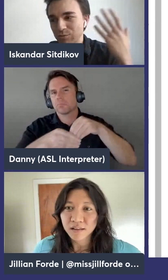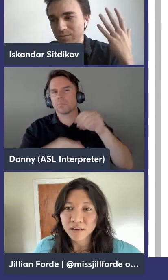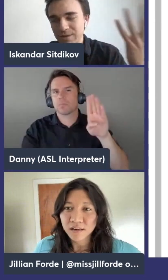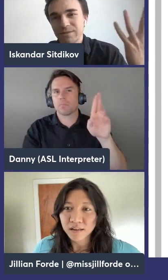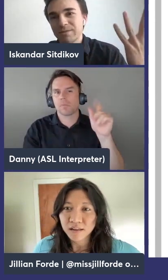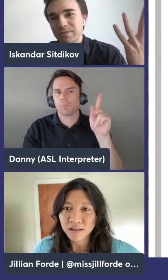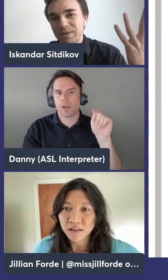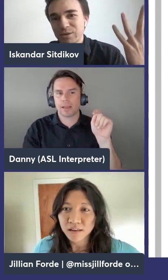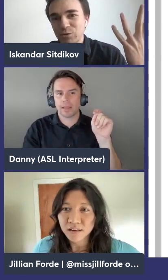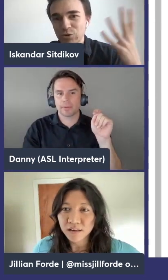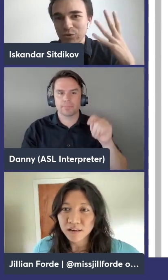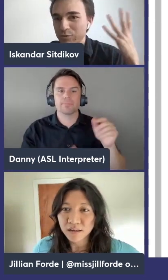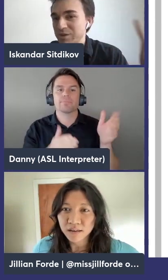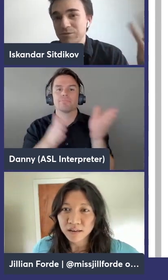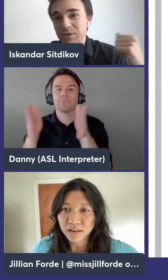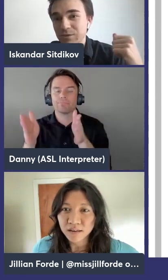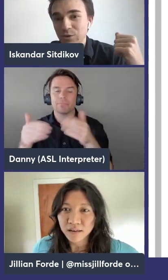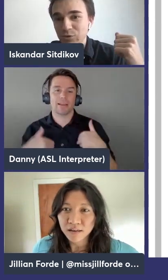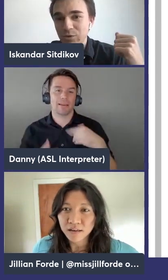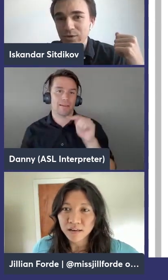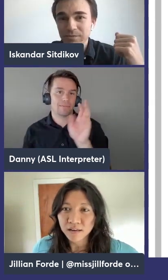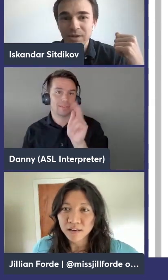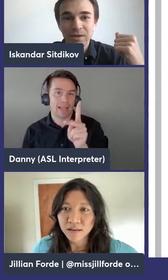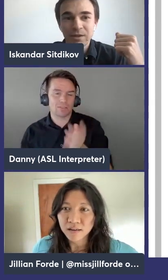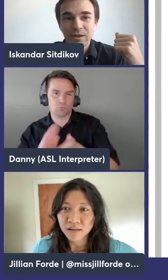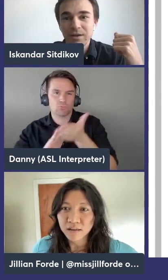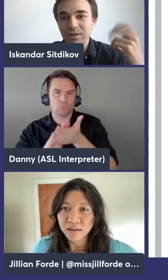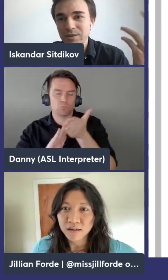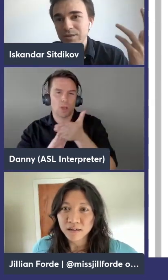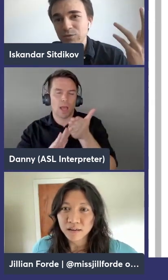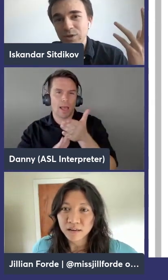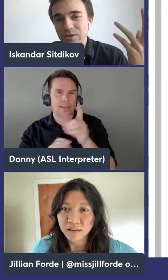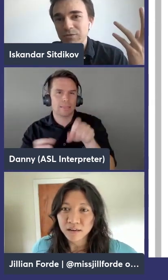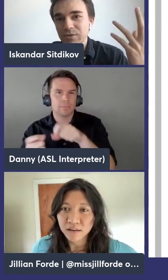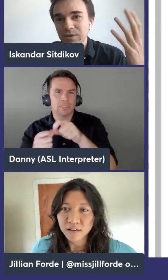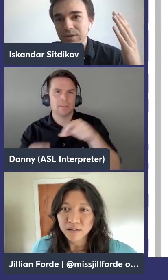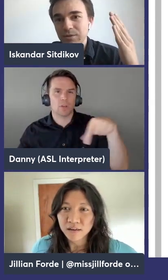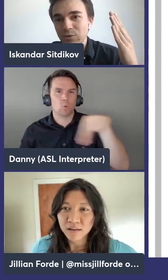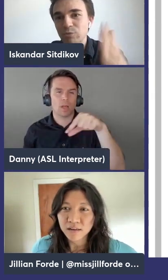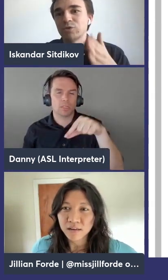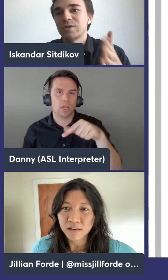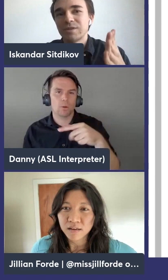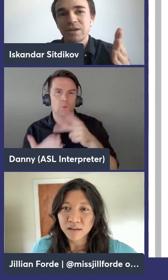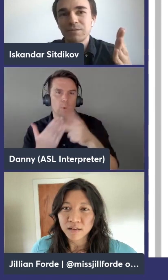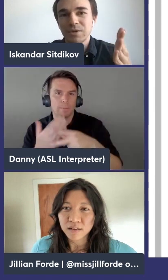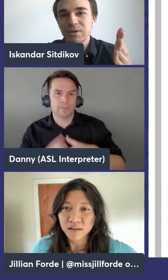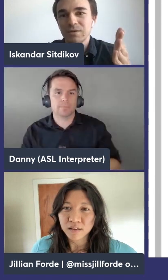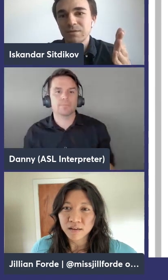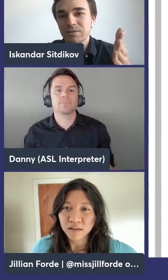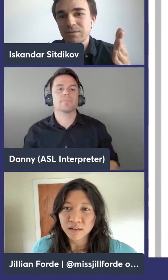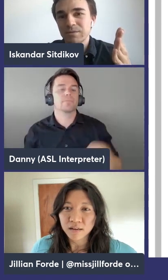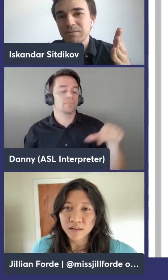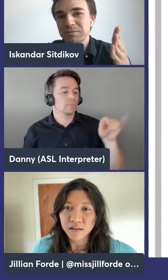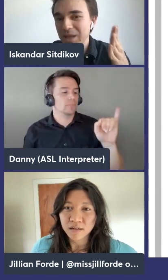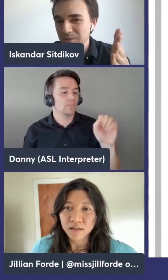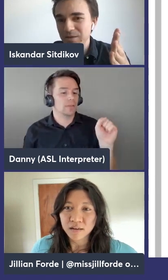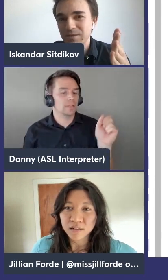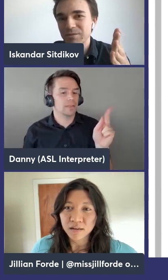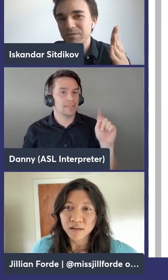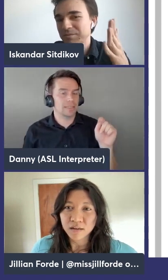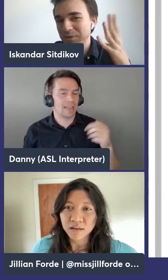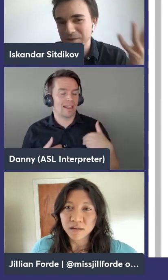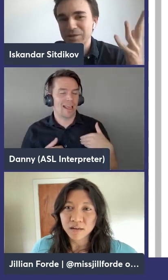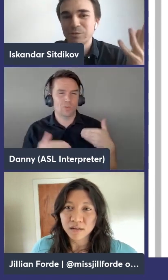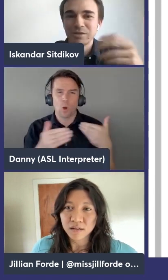task to run execution of specific quantum program. In Qiskit, we have almost the same